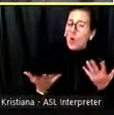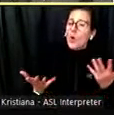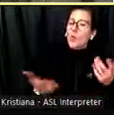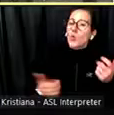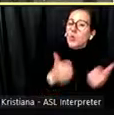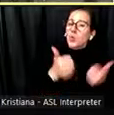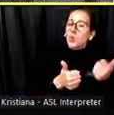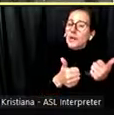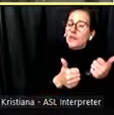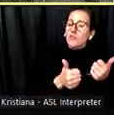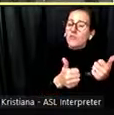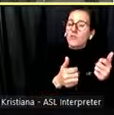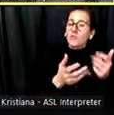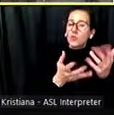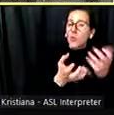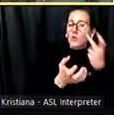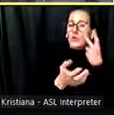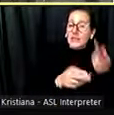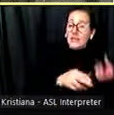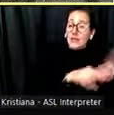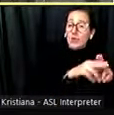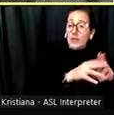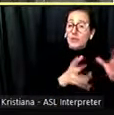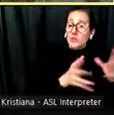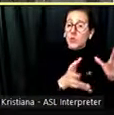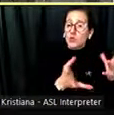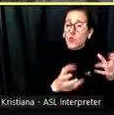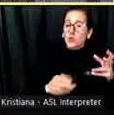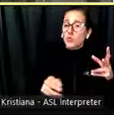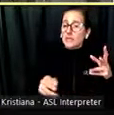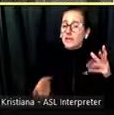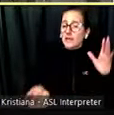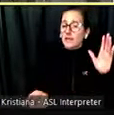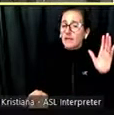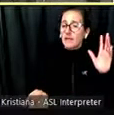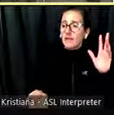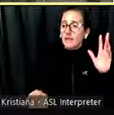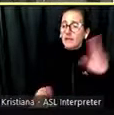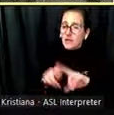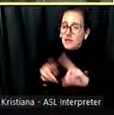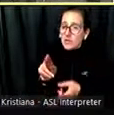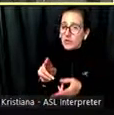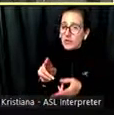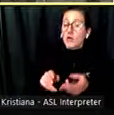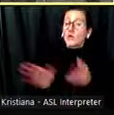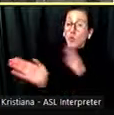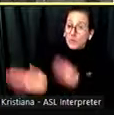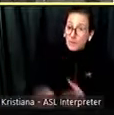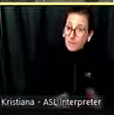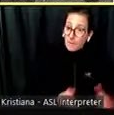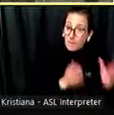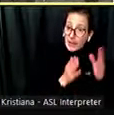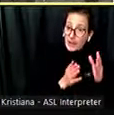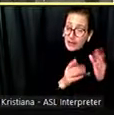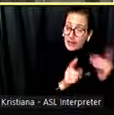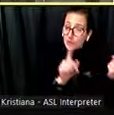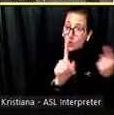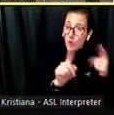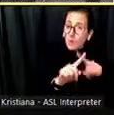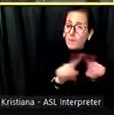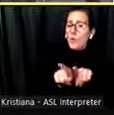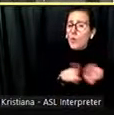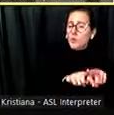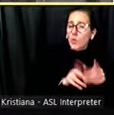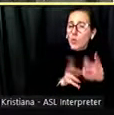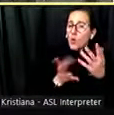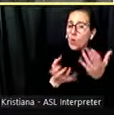very beginning, this is a planning exercise, but this is also a values exercise. By you telling the commissioners